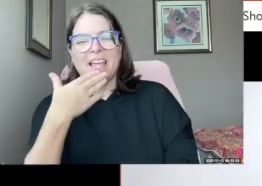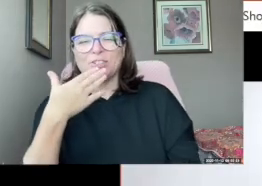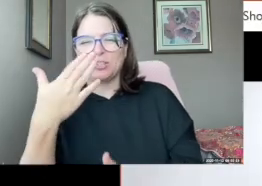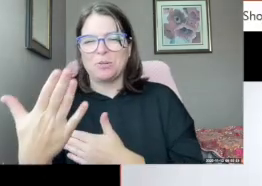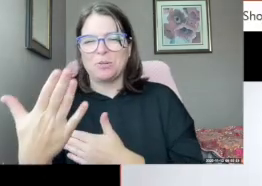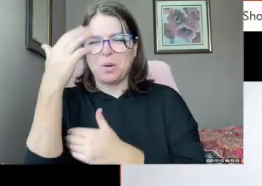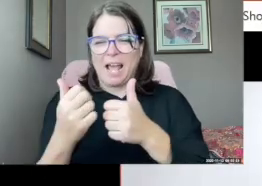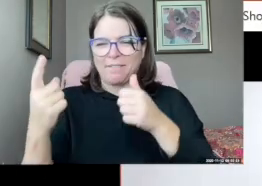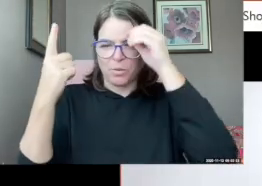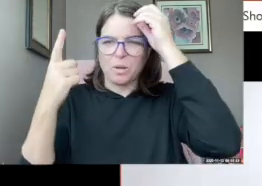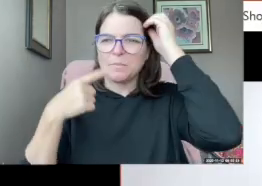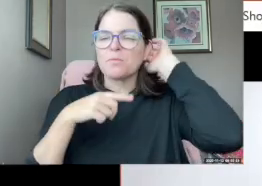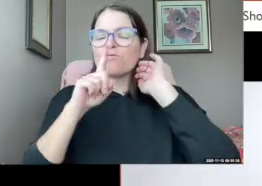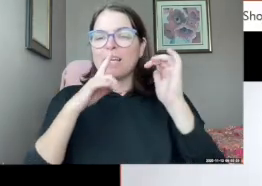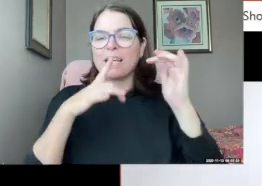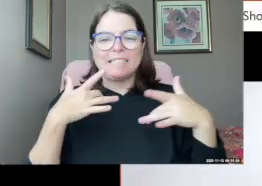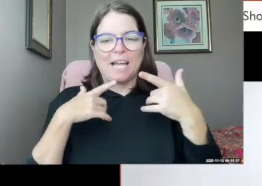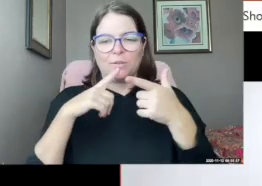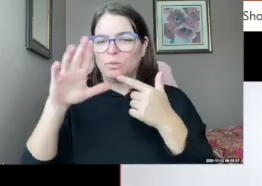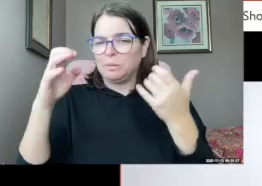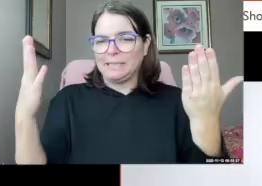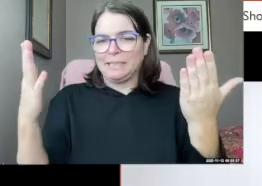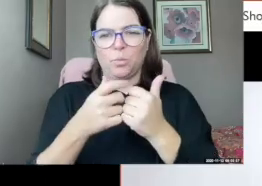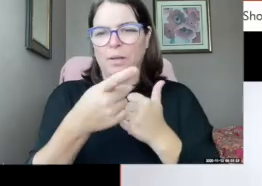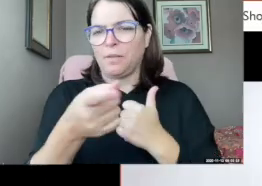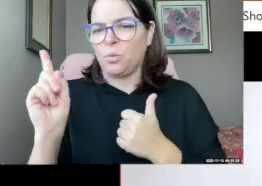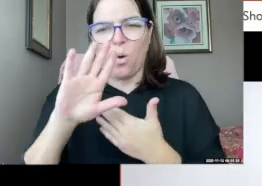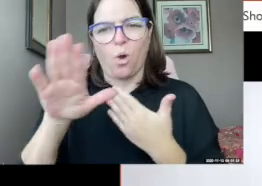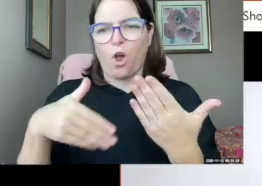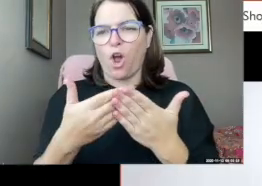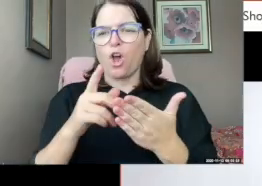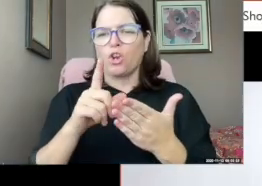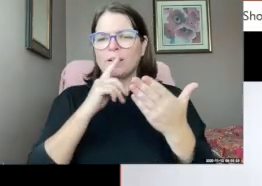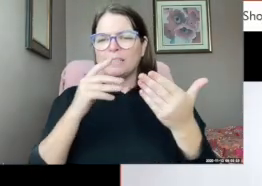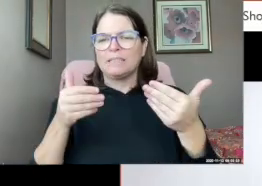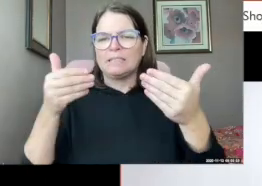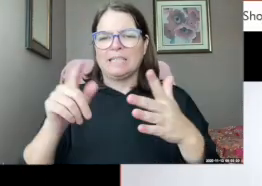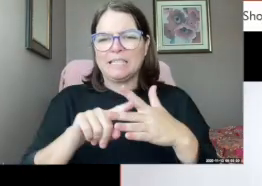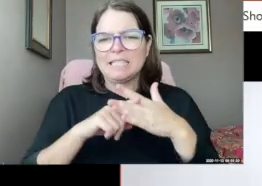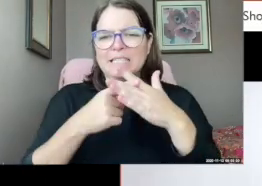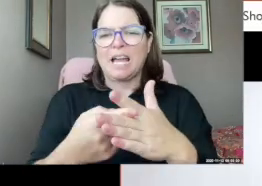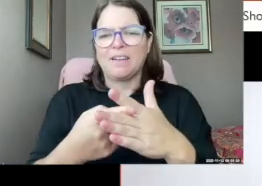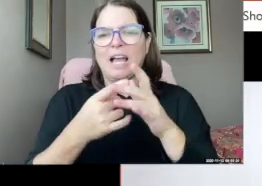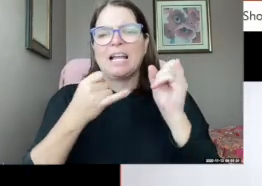morning, everyone. I'm really excited to be here with you all to kind of dive in on